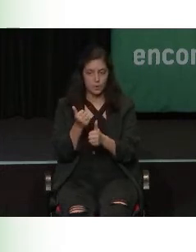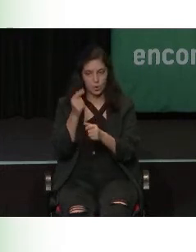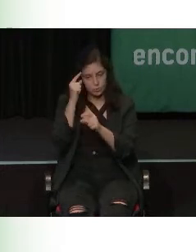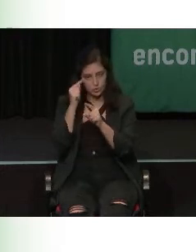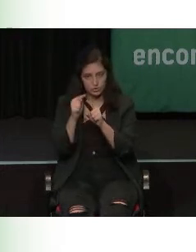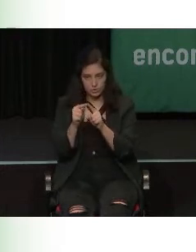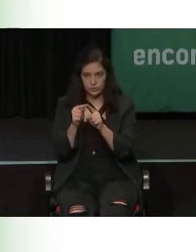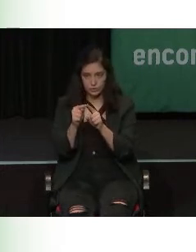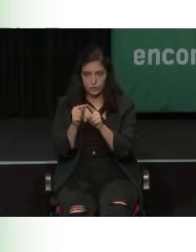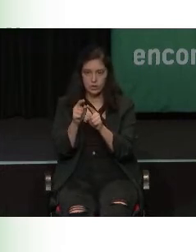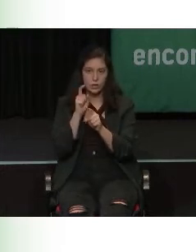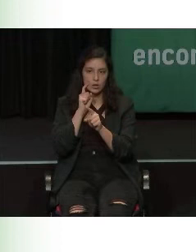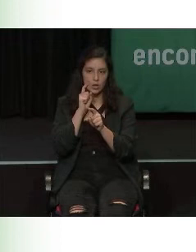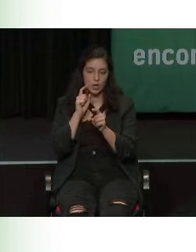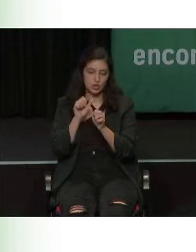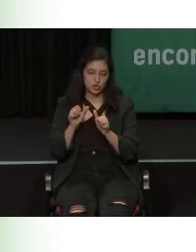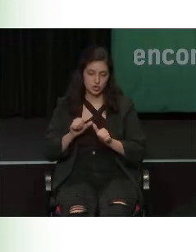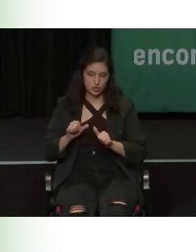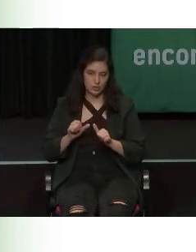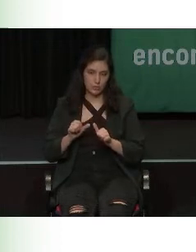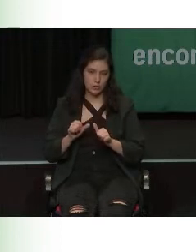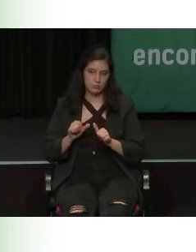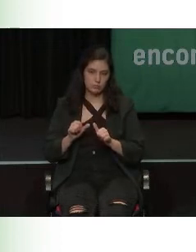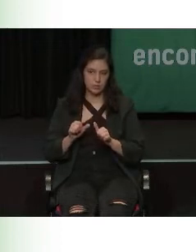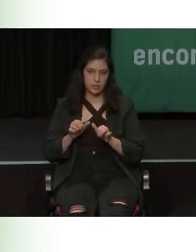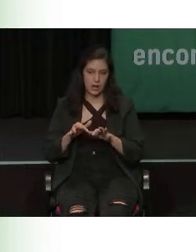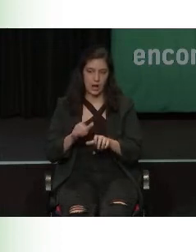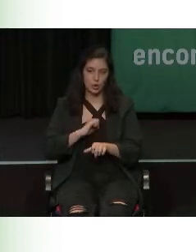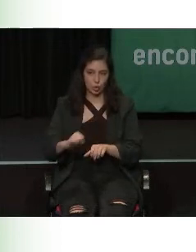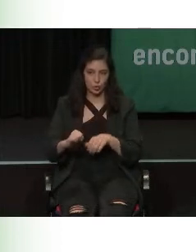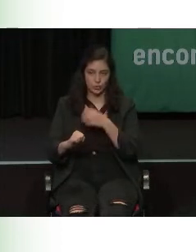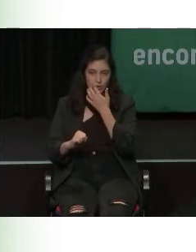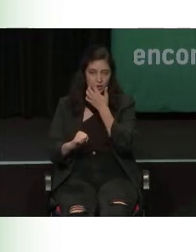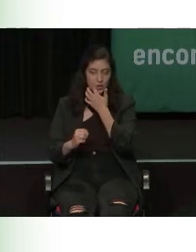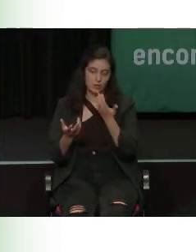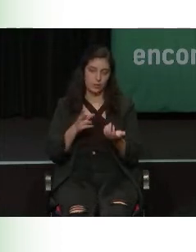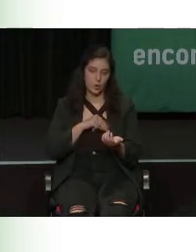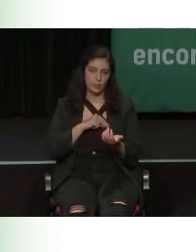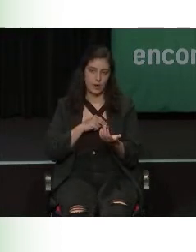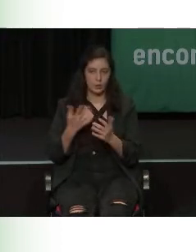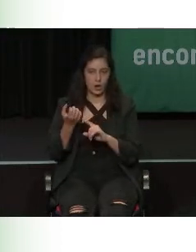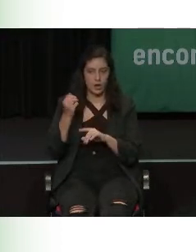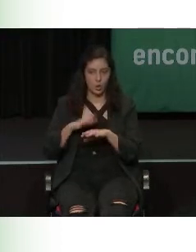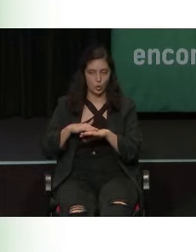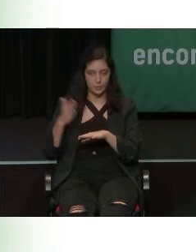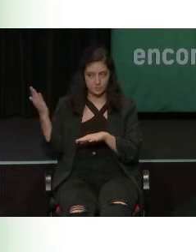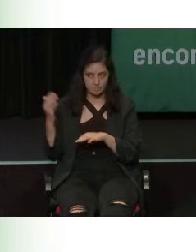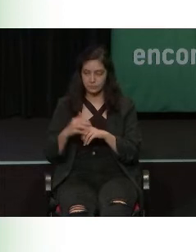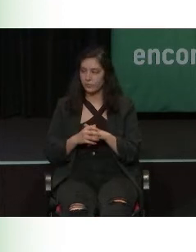an immune response against cancer. And that's why they ended up winning the Nobel Prize. Another example of